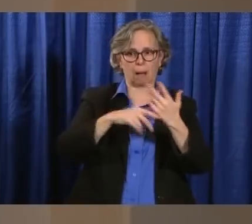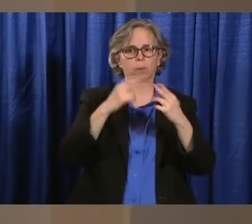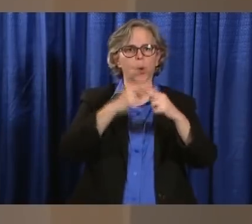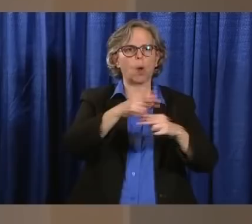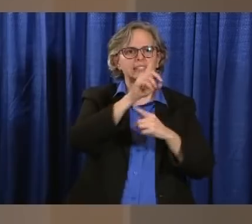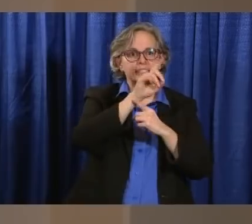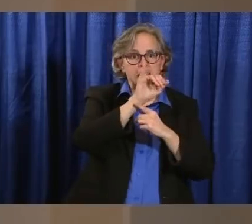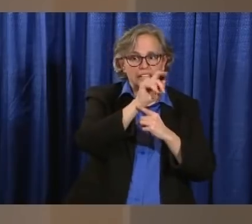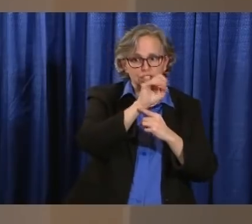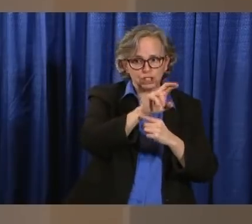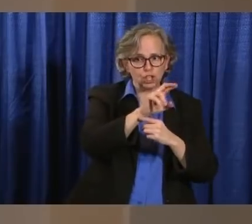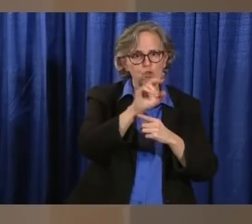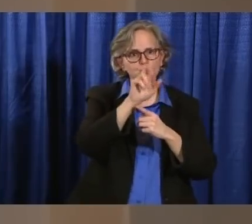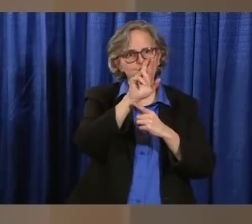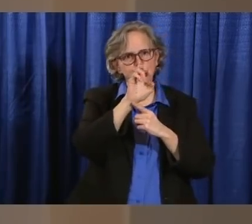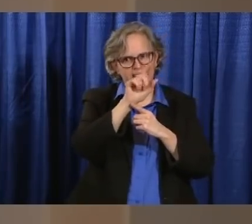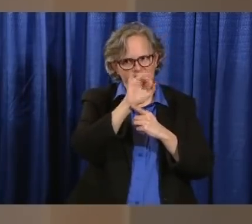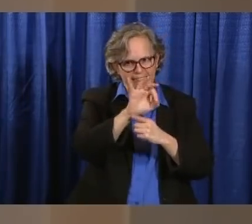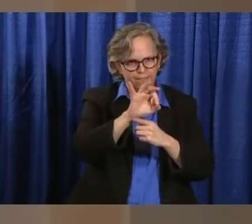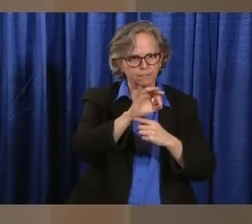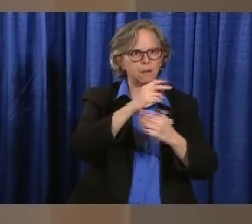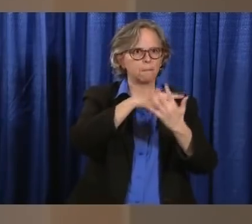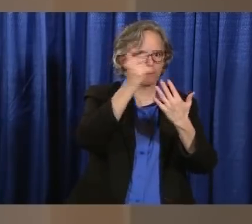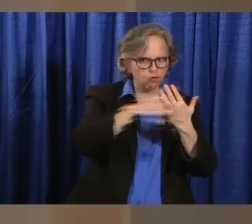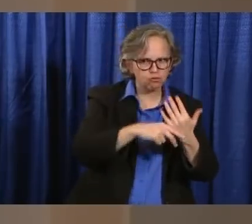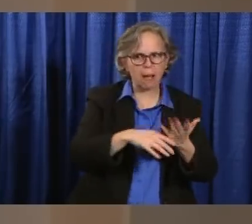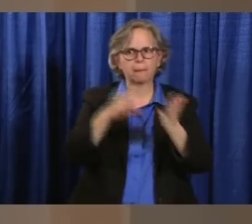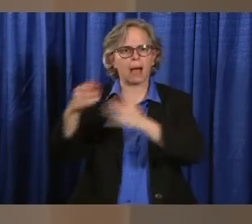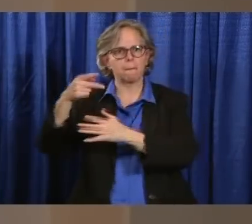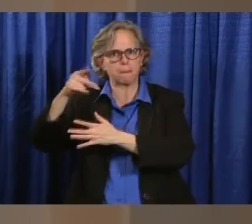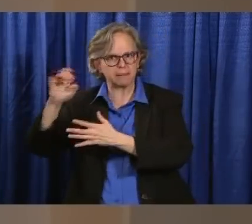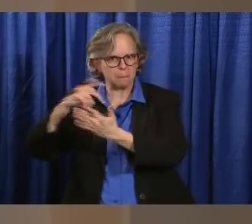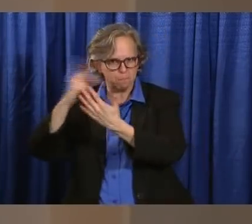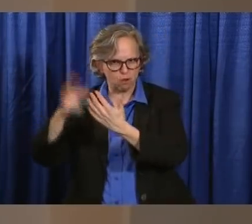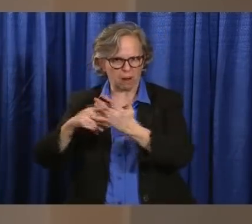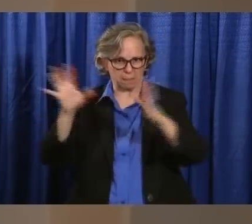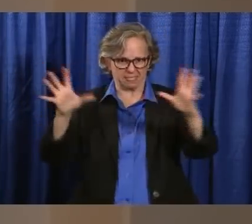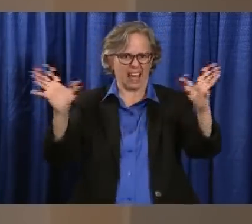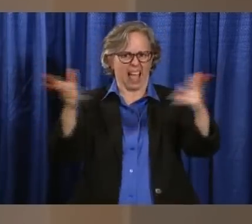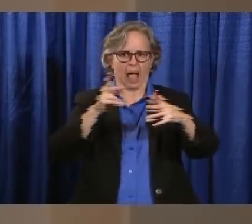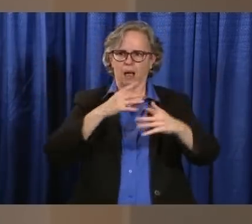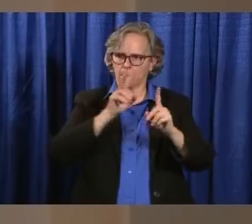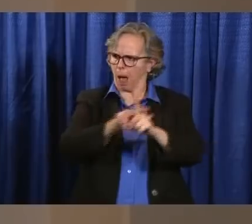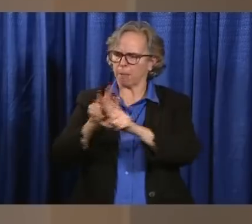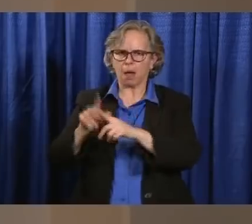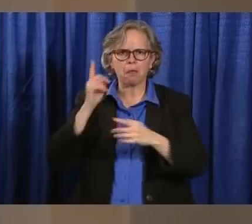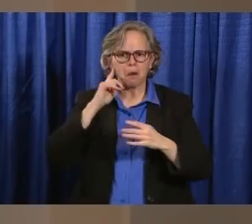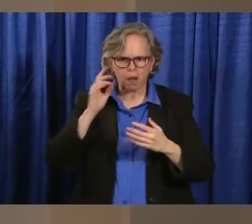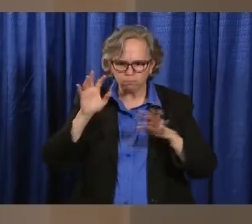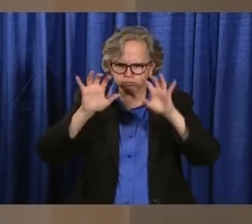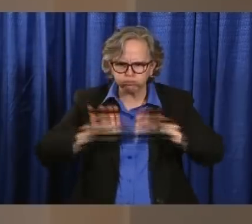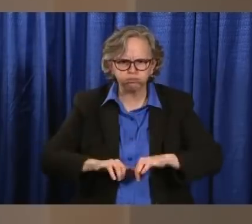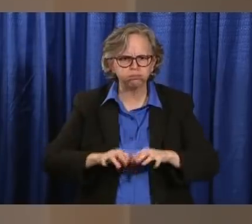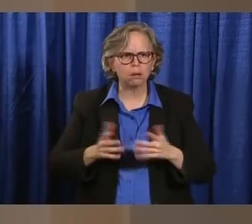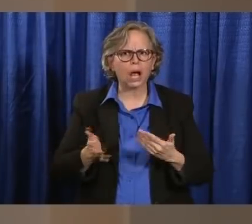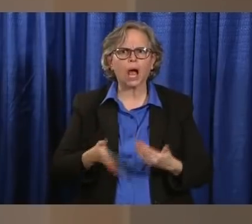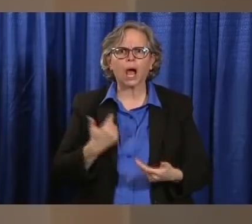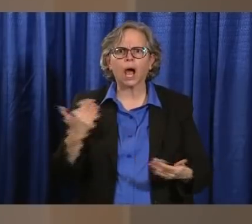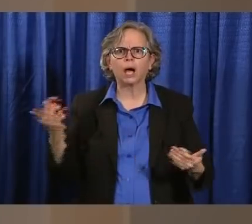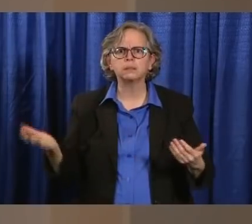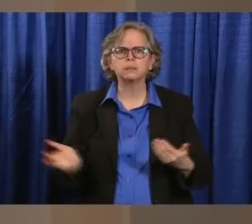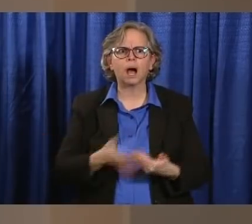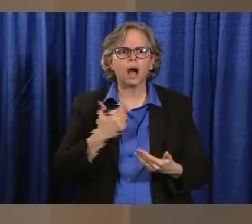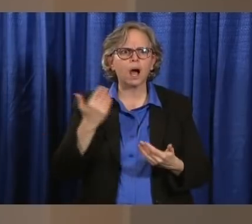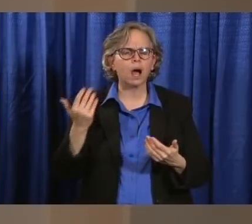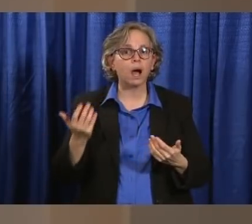very well so far. It's important that you contact your banker or lender that you have a relationship with, credit union, whoever that